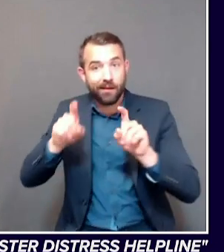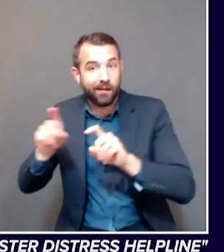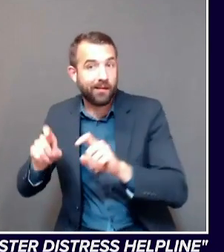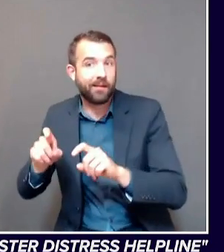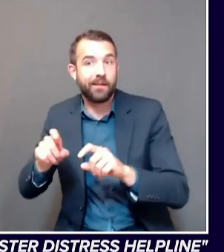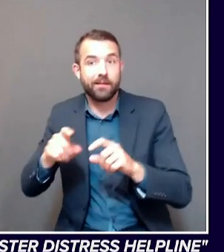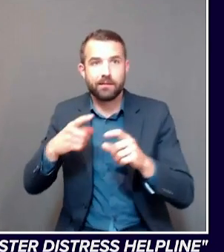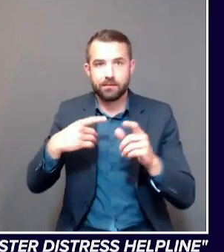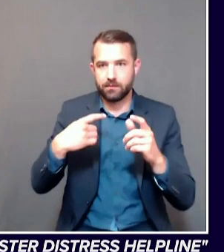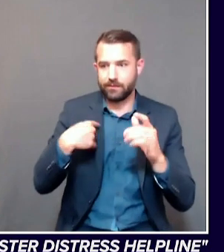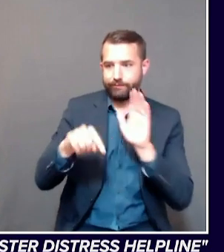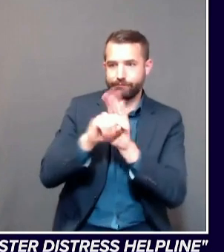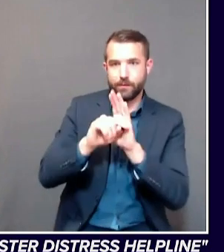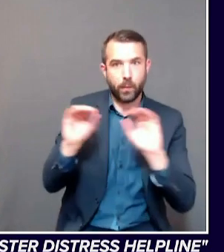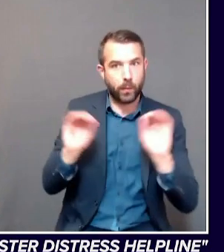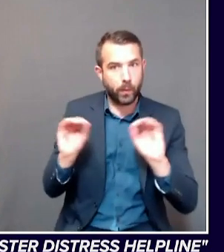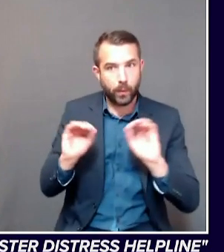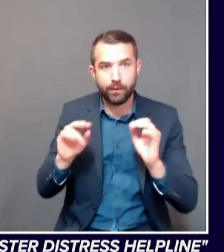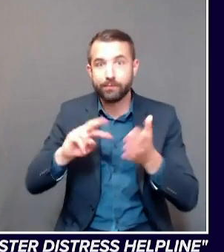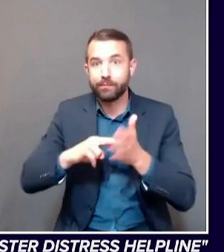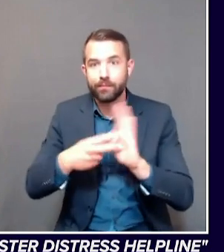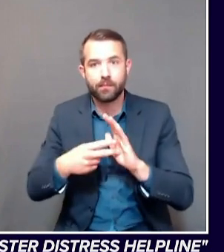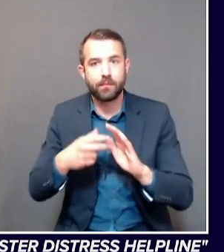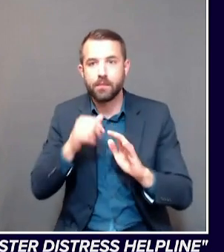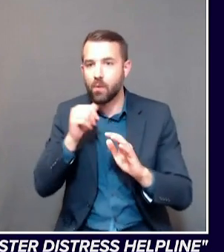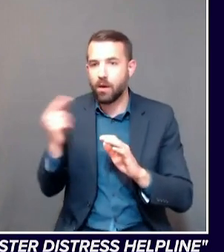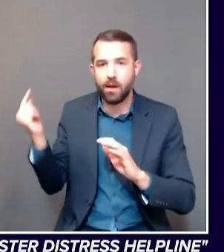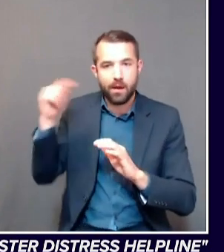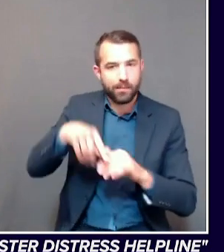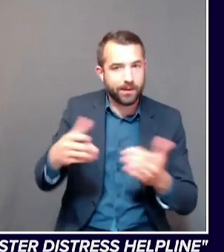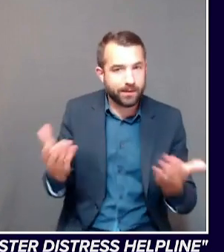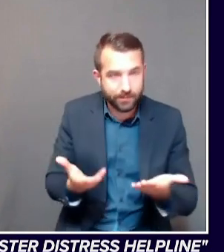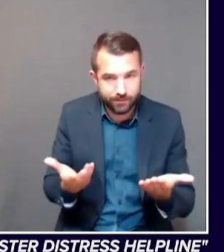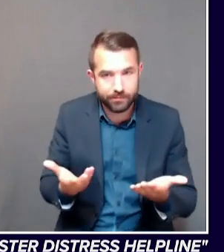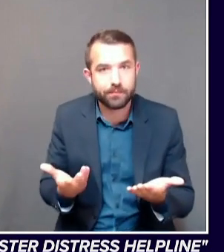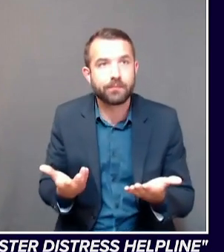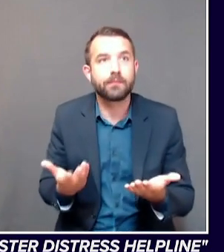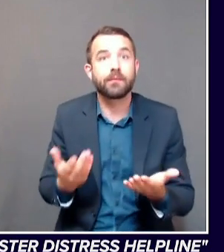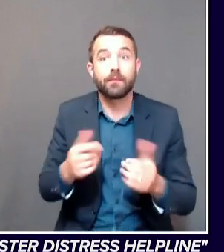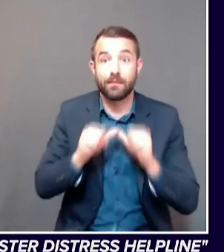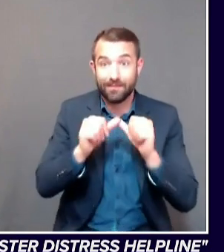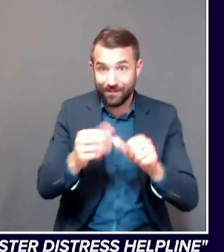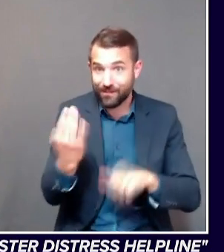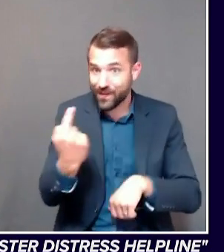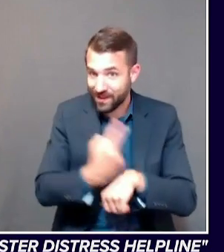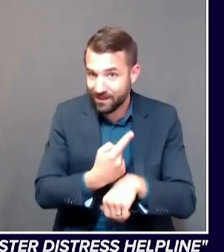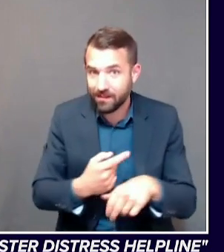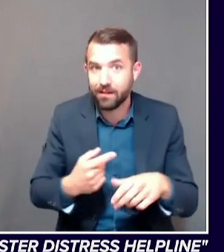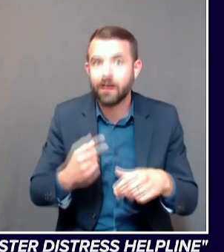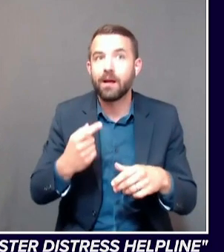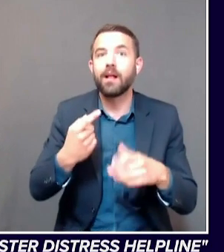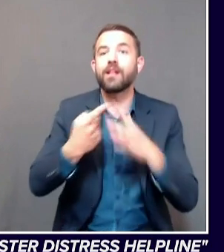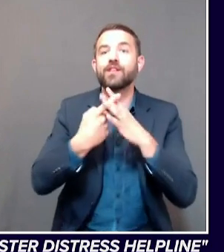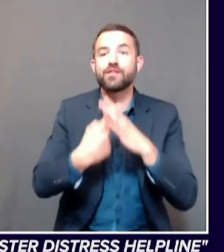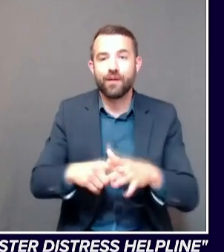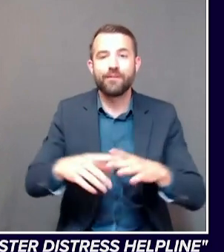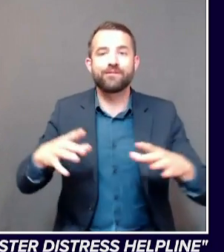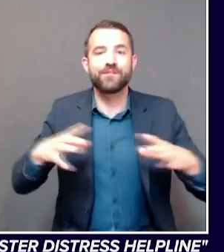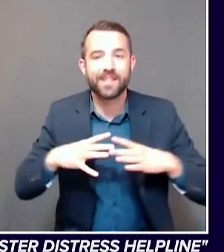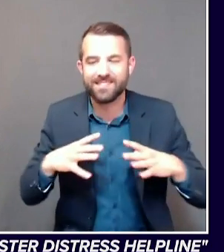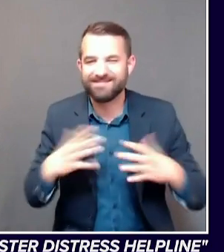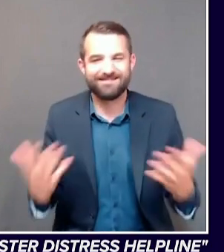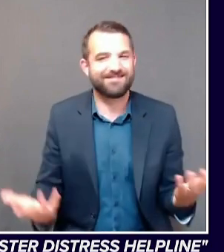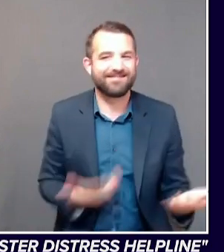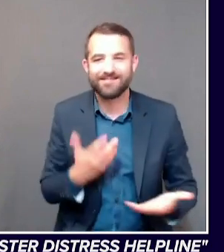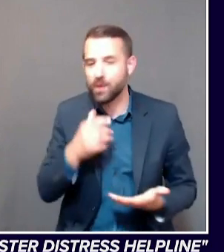to come and stay in your hotel room until you've passed that 14 days. Again, right now there's no tourism